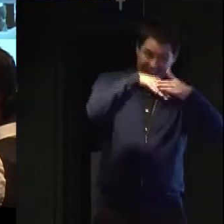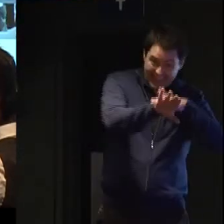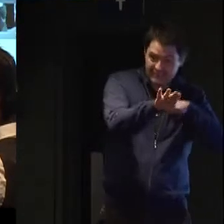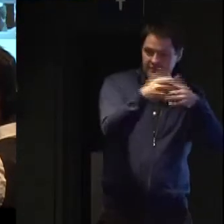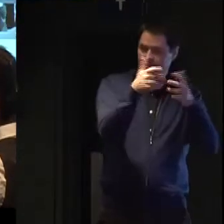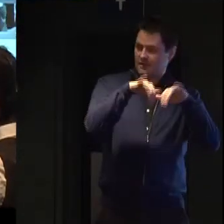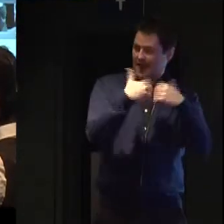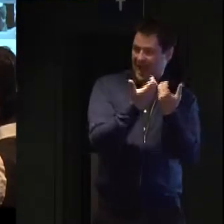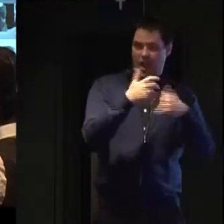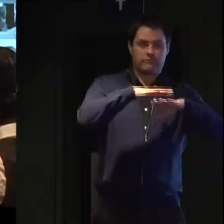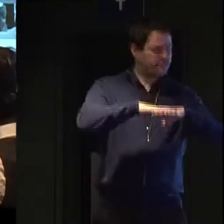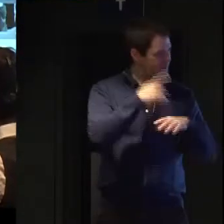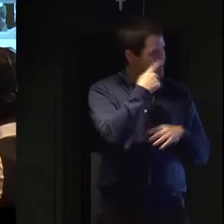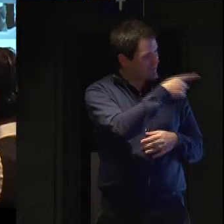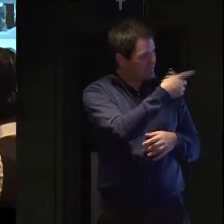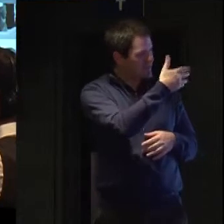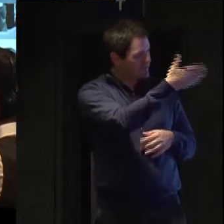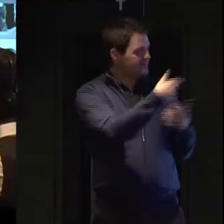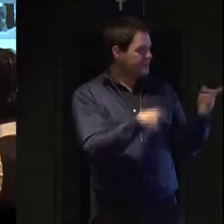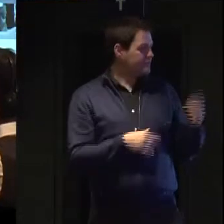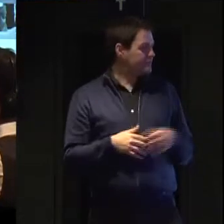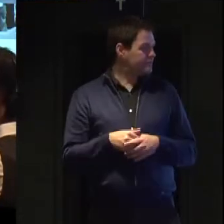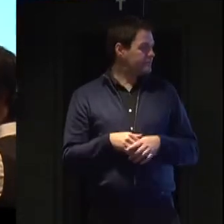different ways here. Flicked back too far there.